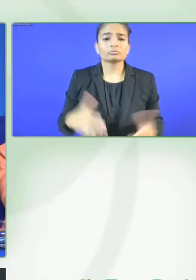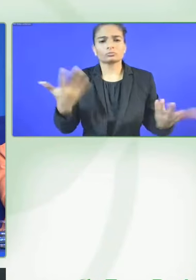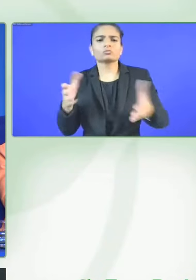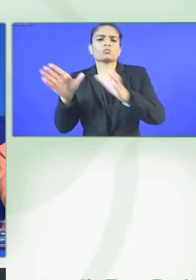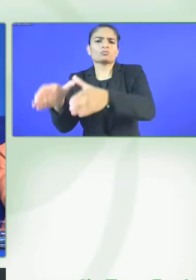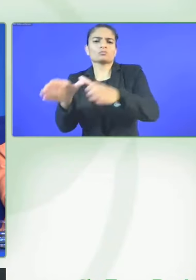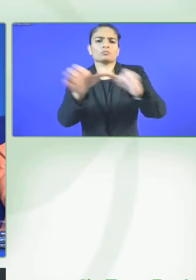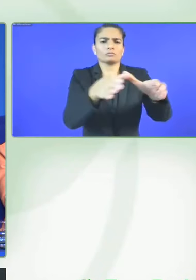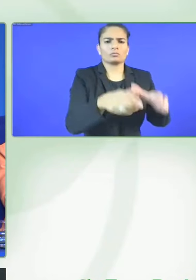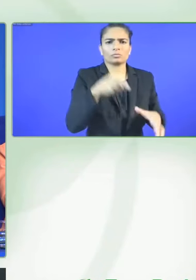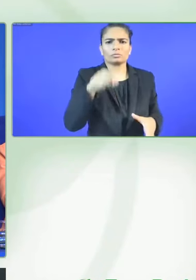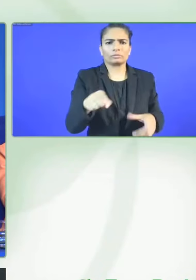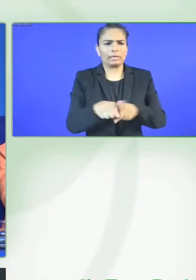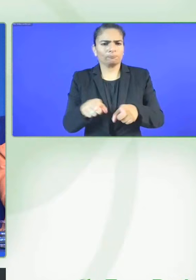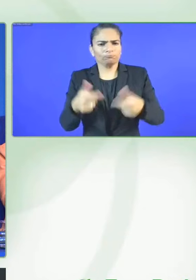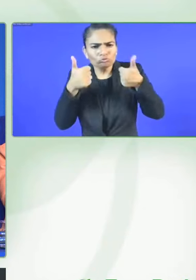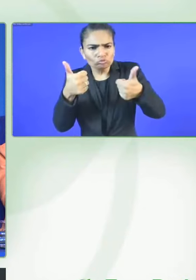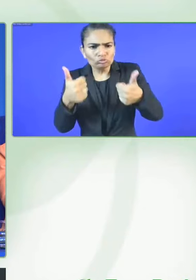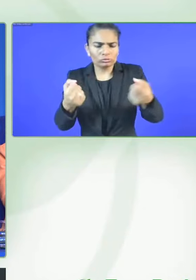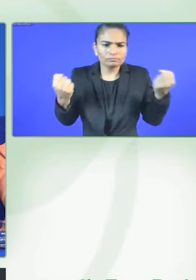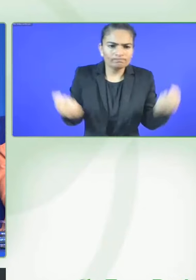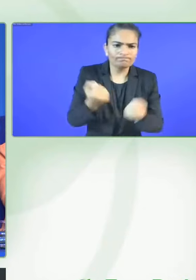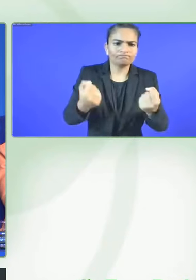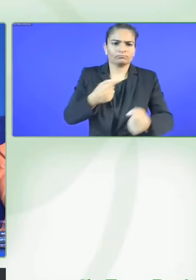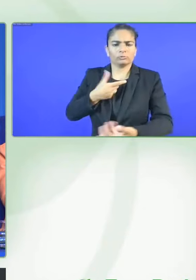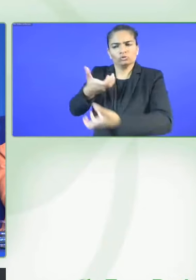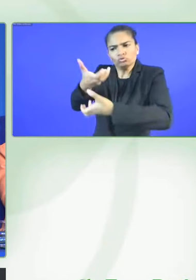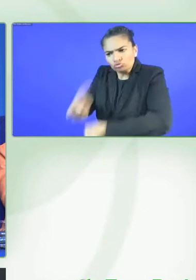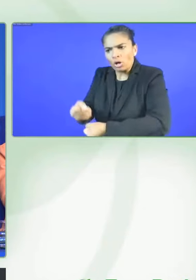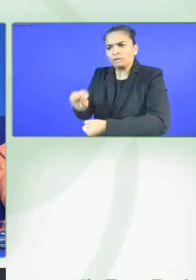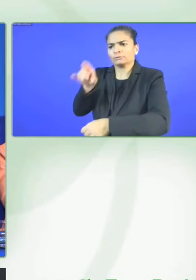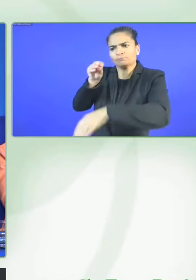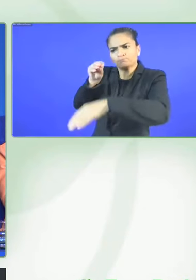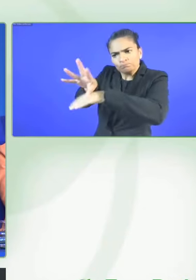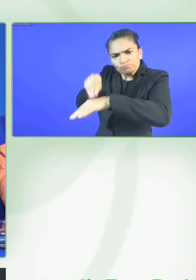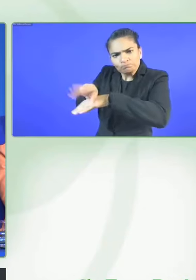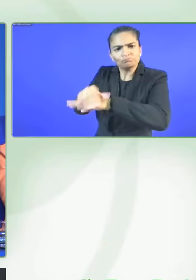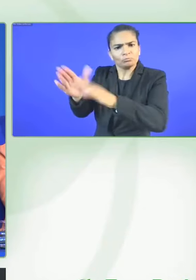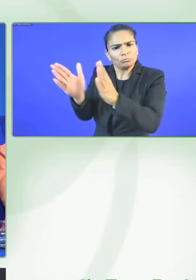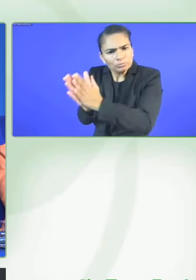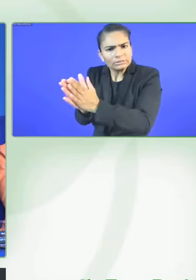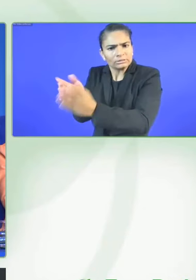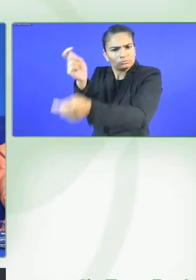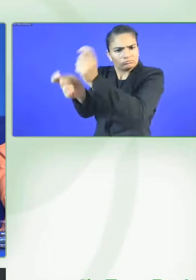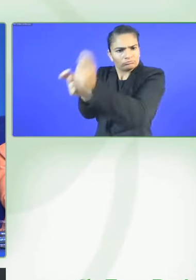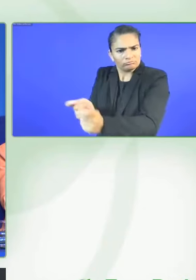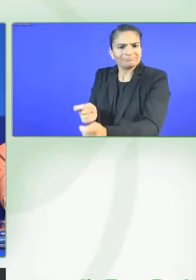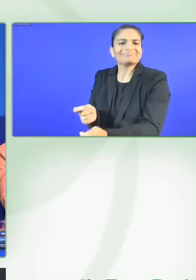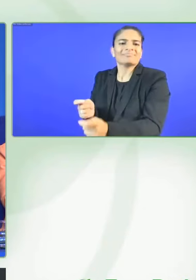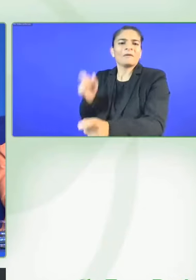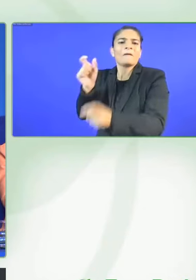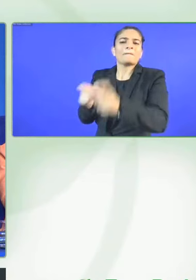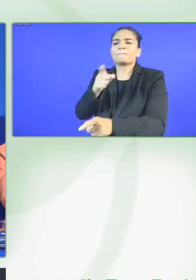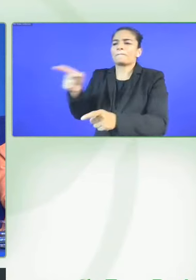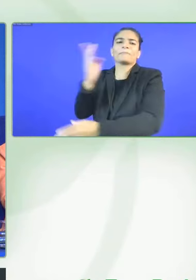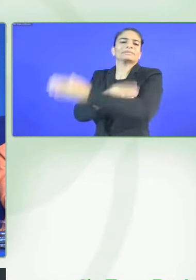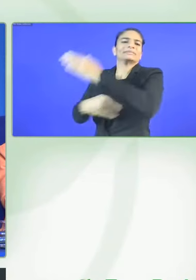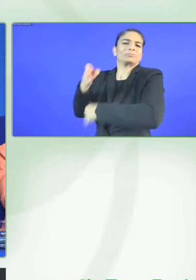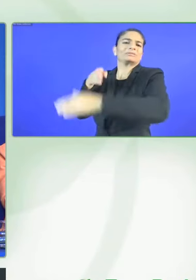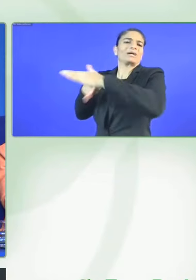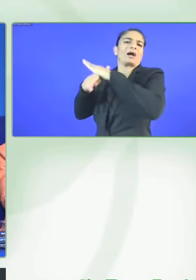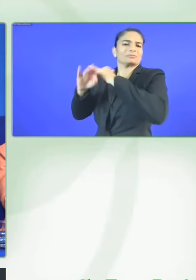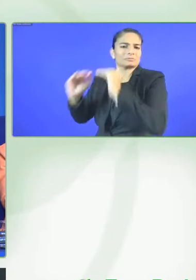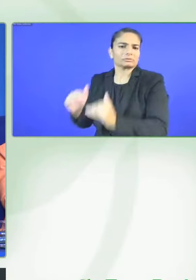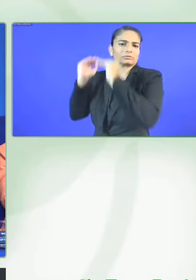in front and behind the scenes, as well as dealing with numerous objections from both public sector and private sector